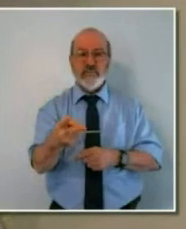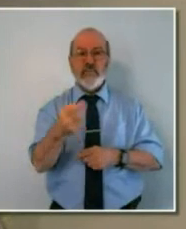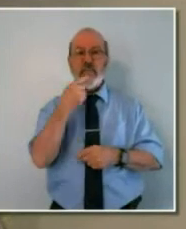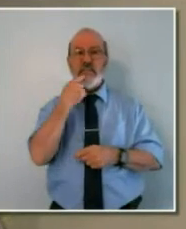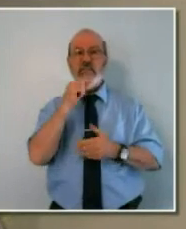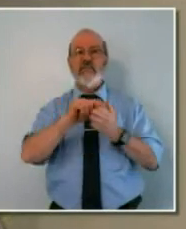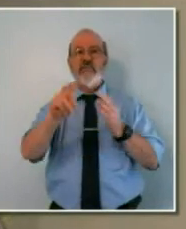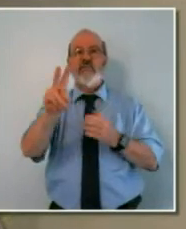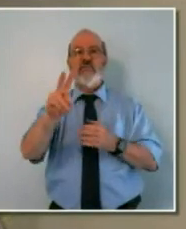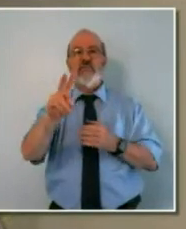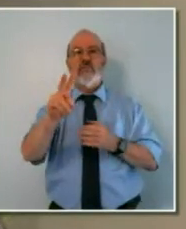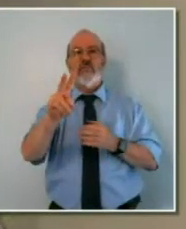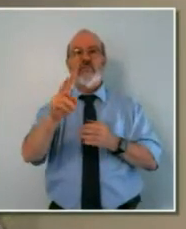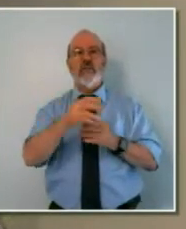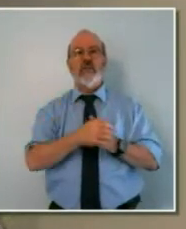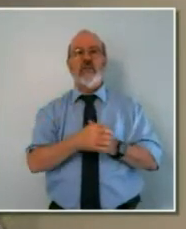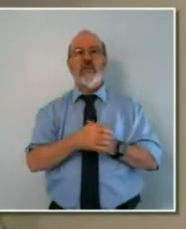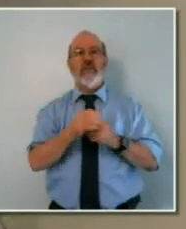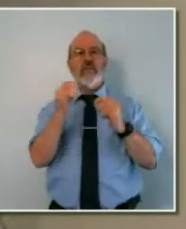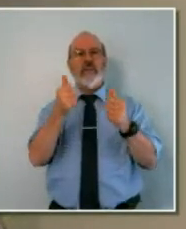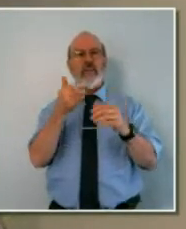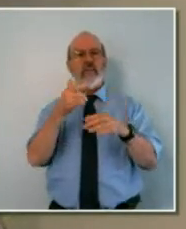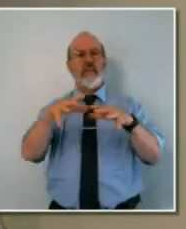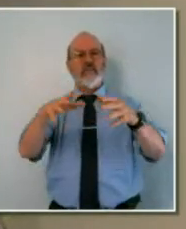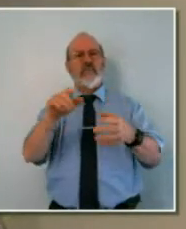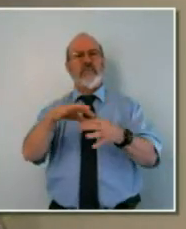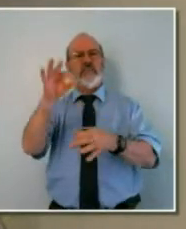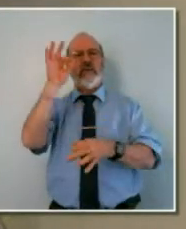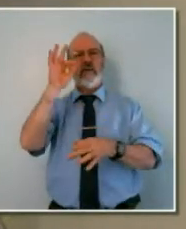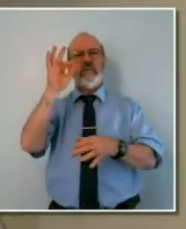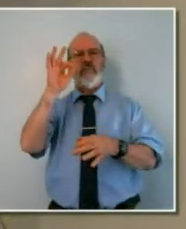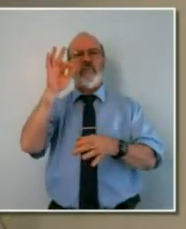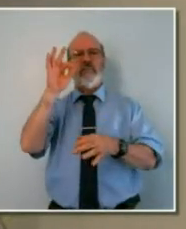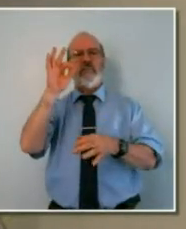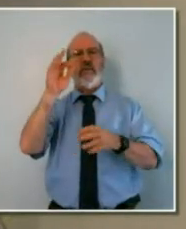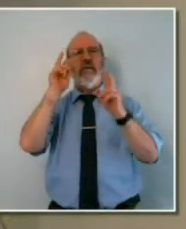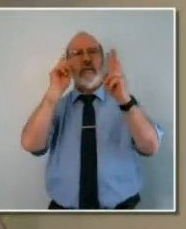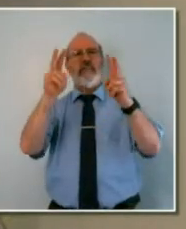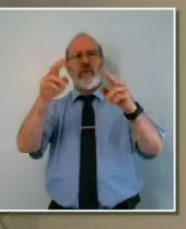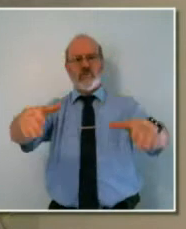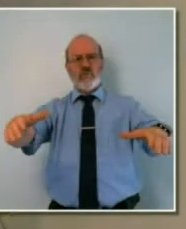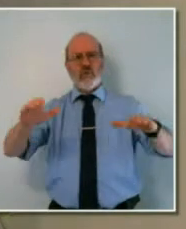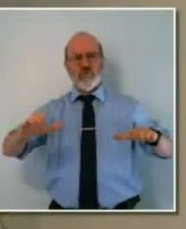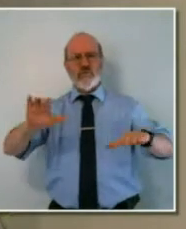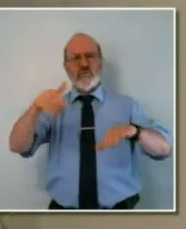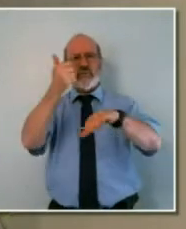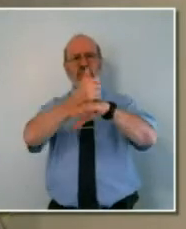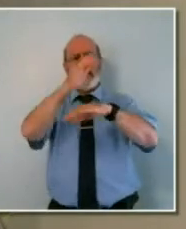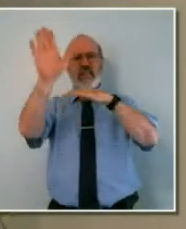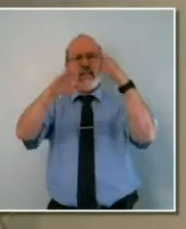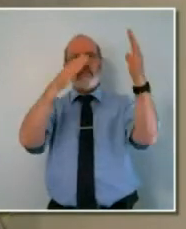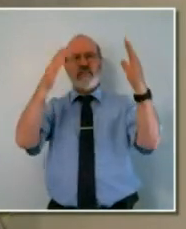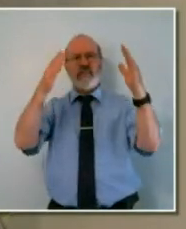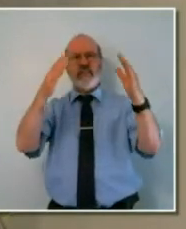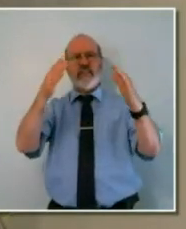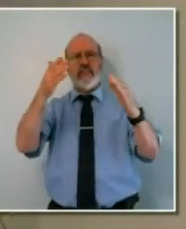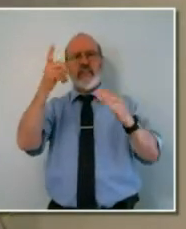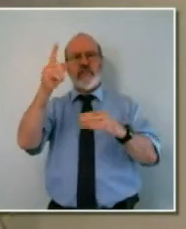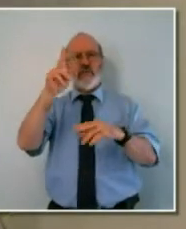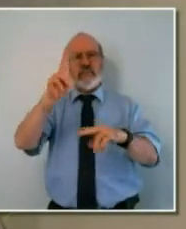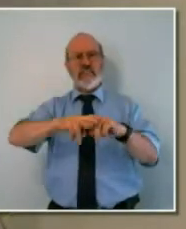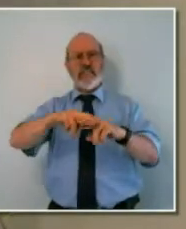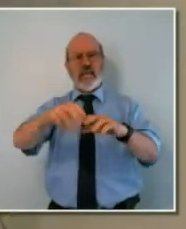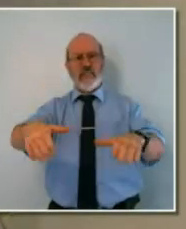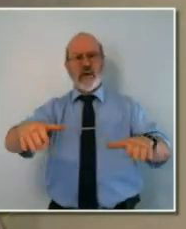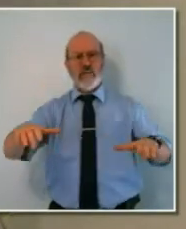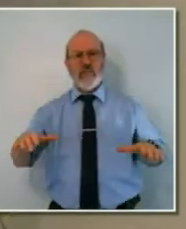2, immediately I was in the Spirit, and behold, a throne was set in heaven, and one sat upon the